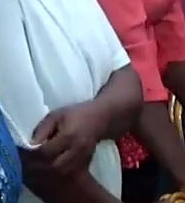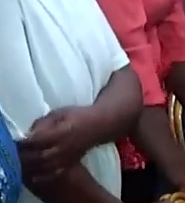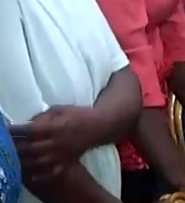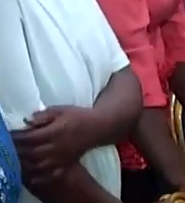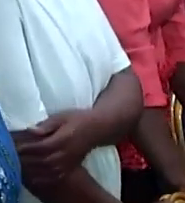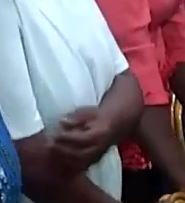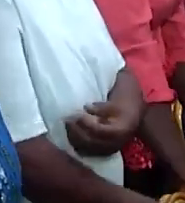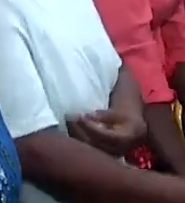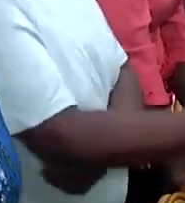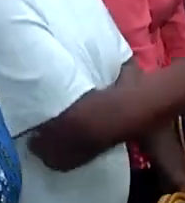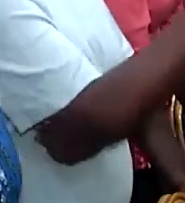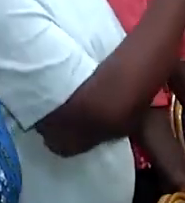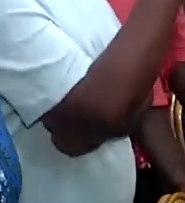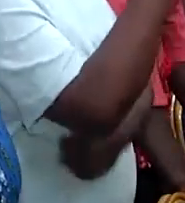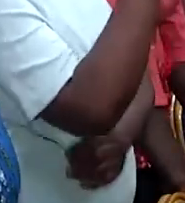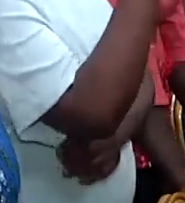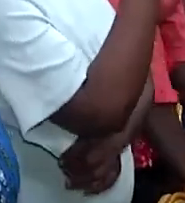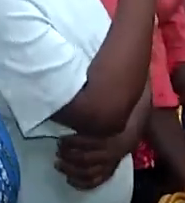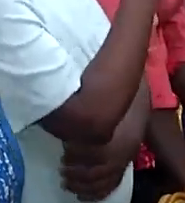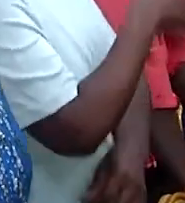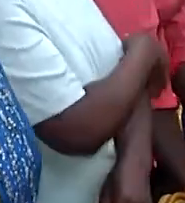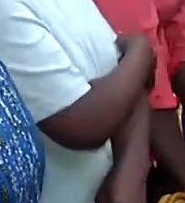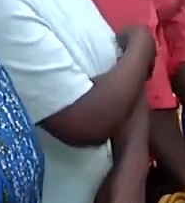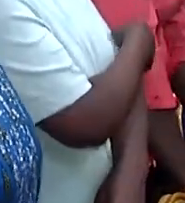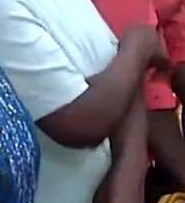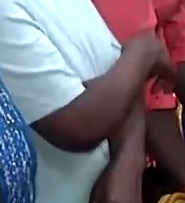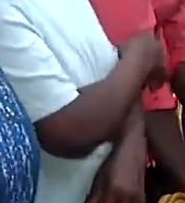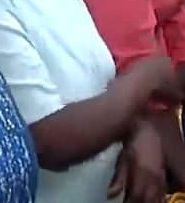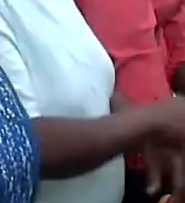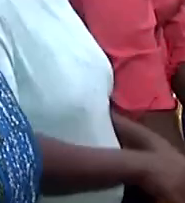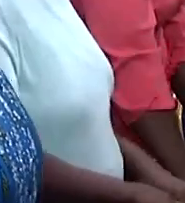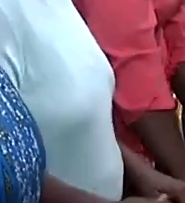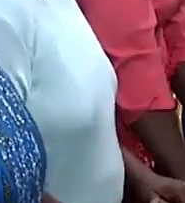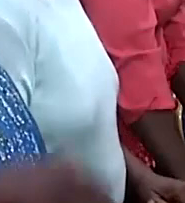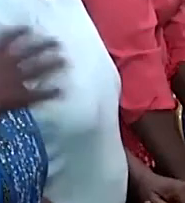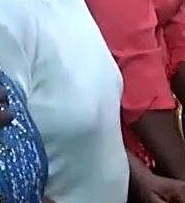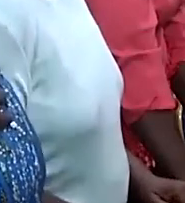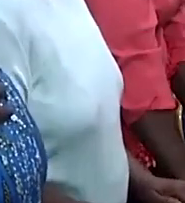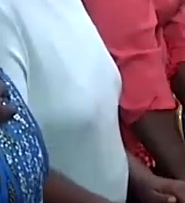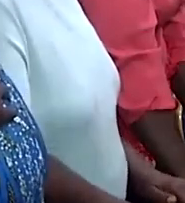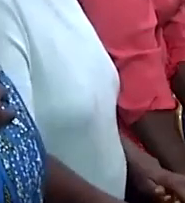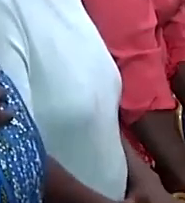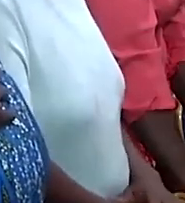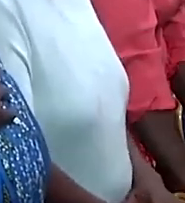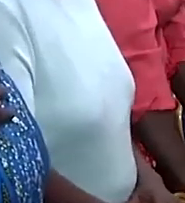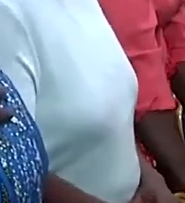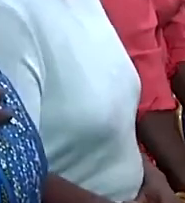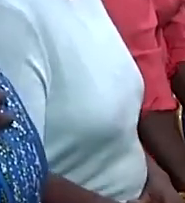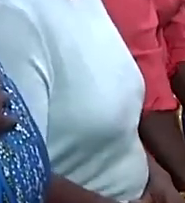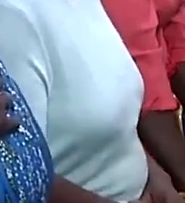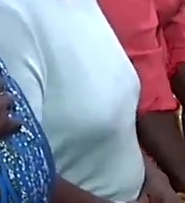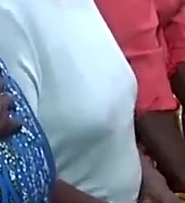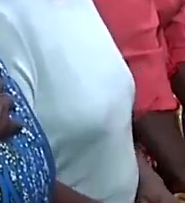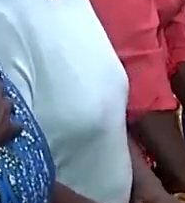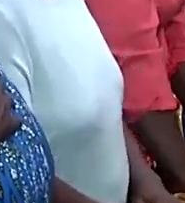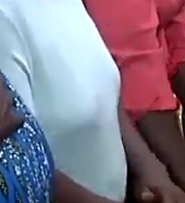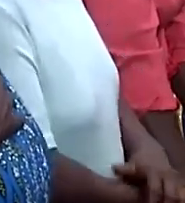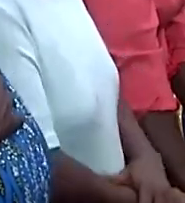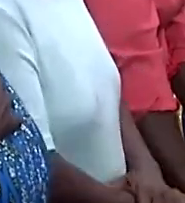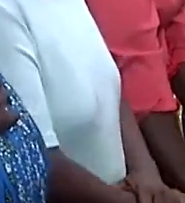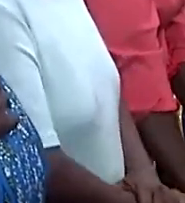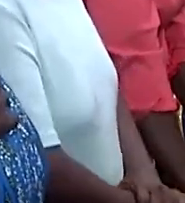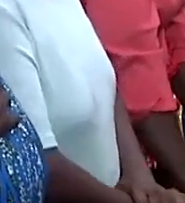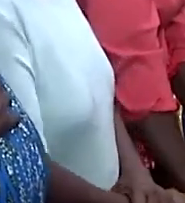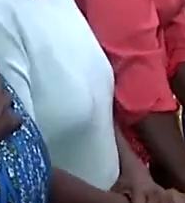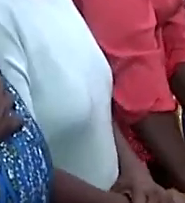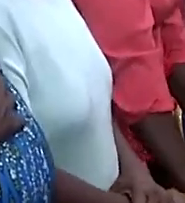with faithfulness, with a fellowship, and we're totally leaning upon the Lord. And then you say, I will not draw back, I will not go back,